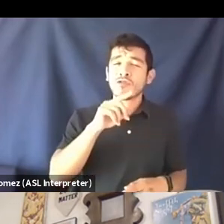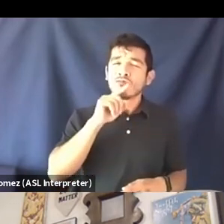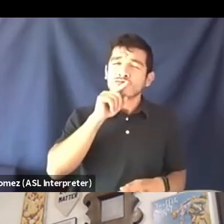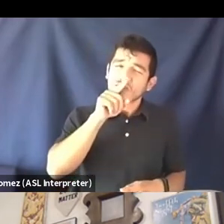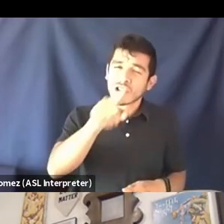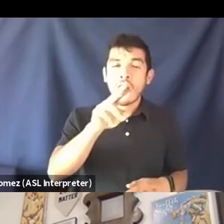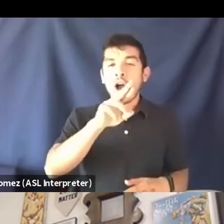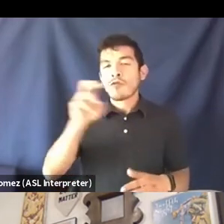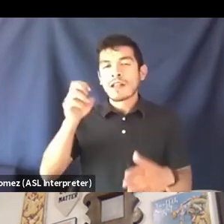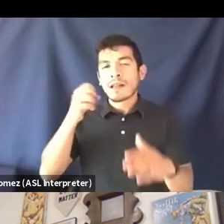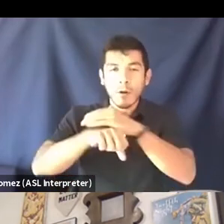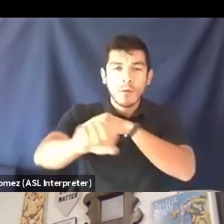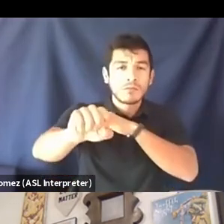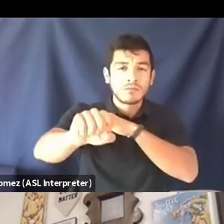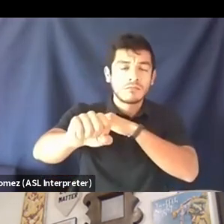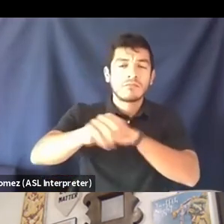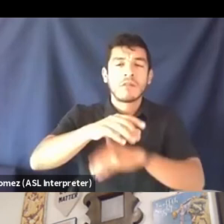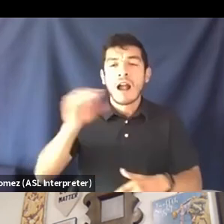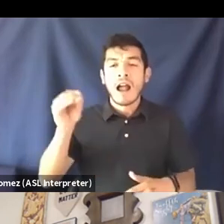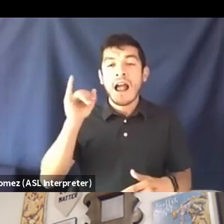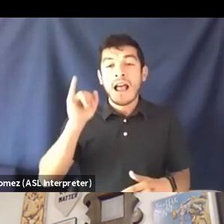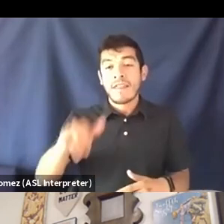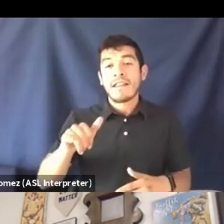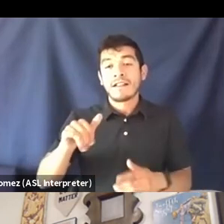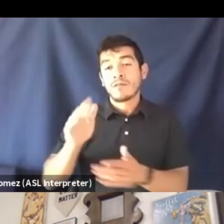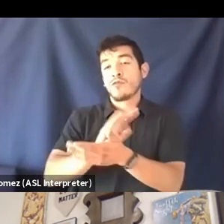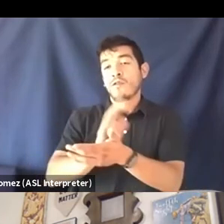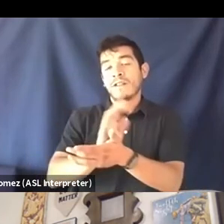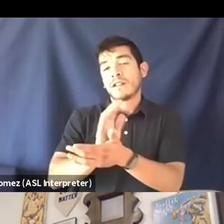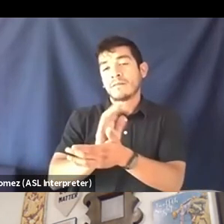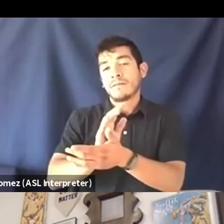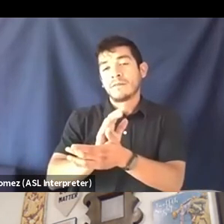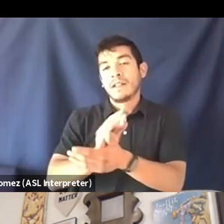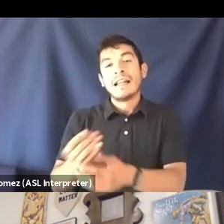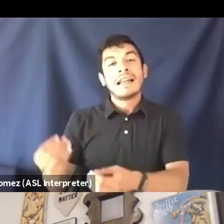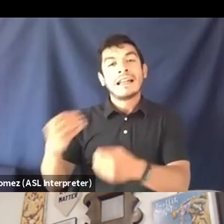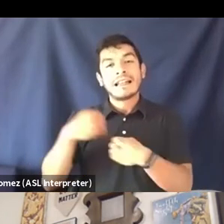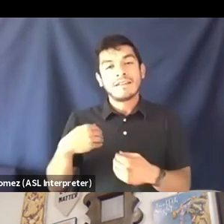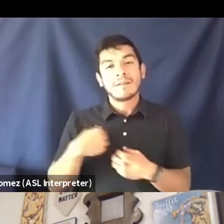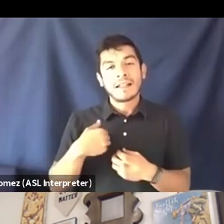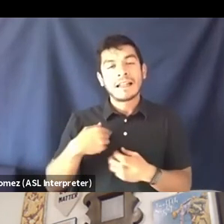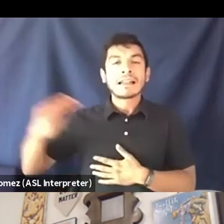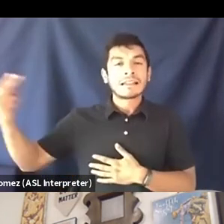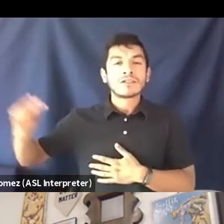And in this film, it gives me a legacy